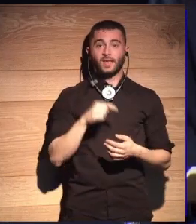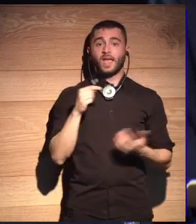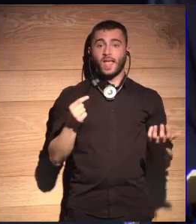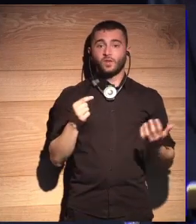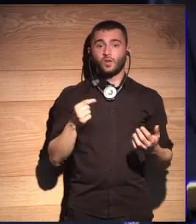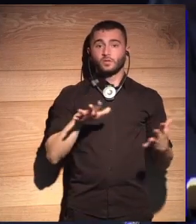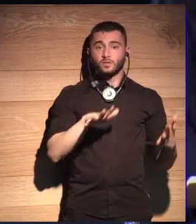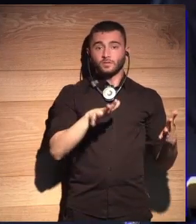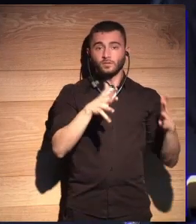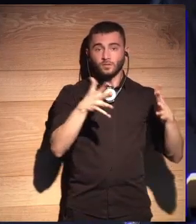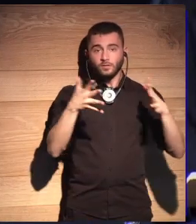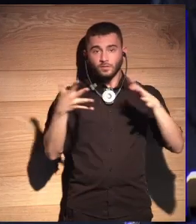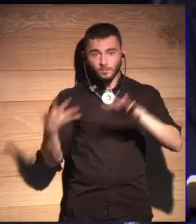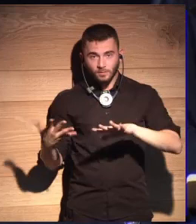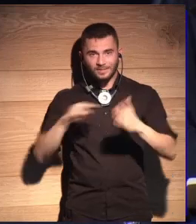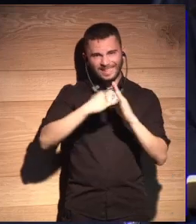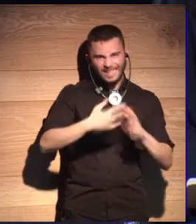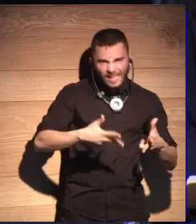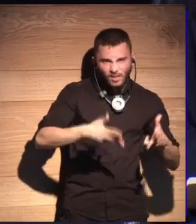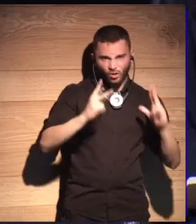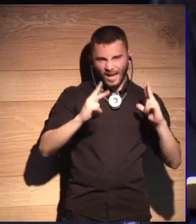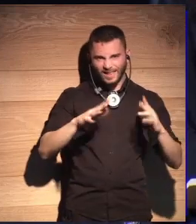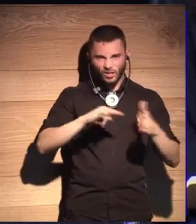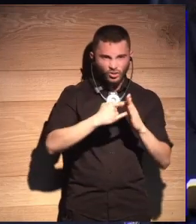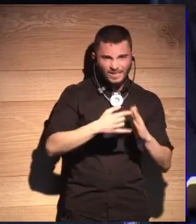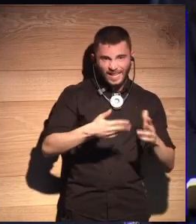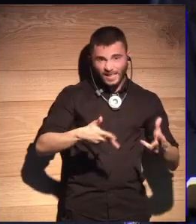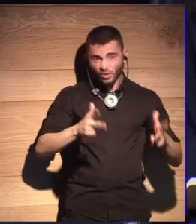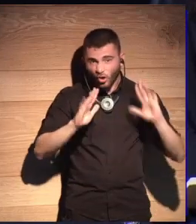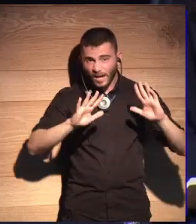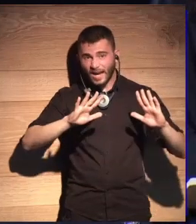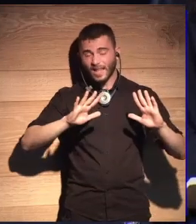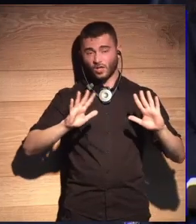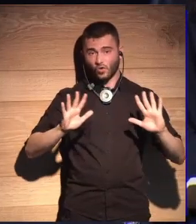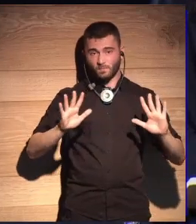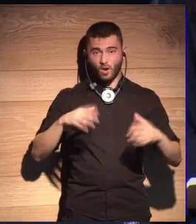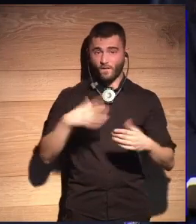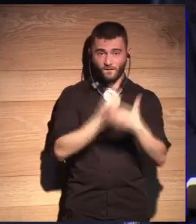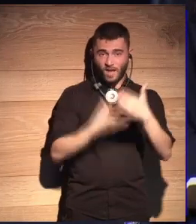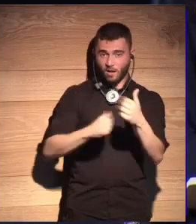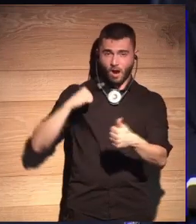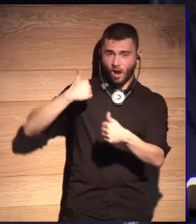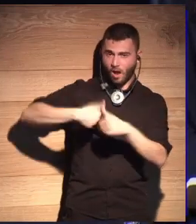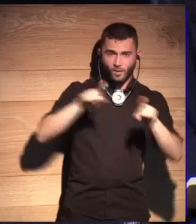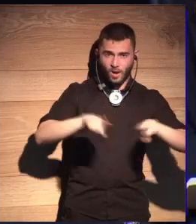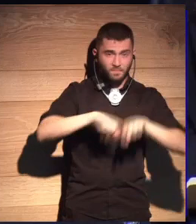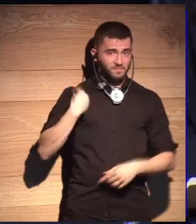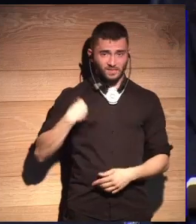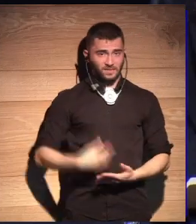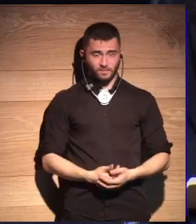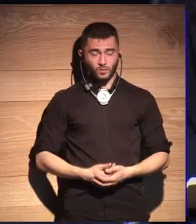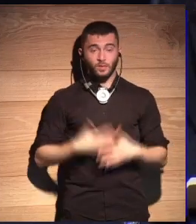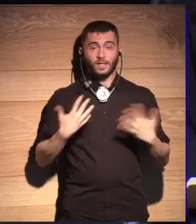making the errors that Pablo was referring to. And then the question is then, so what does a political party even